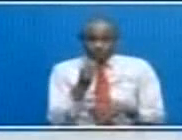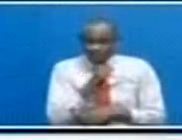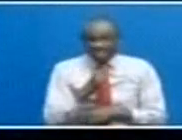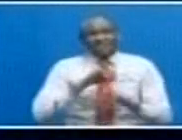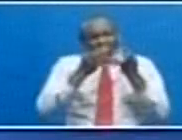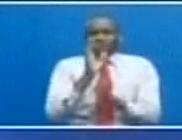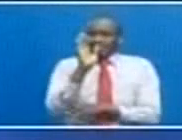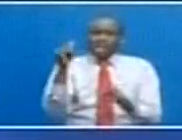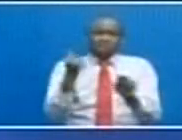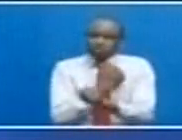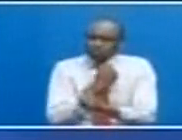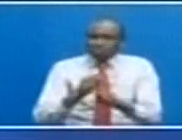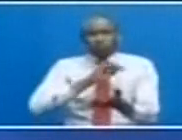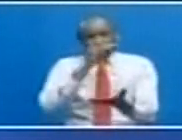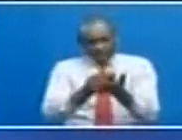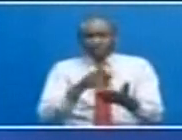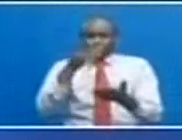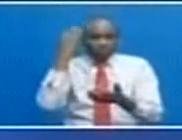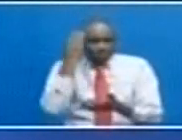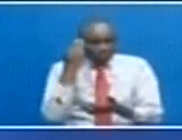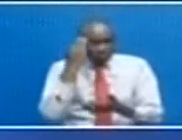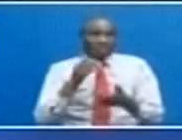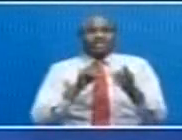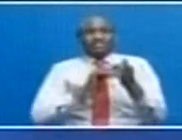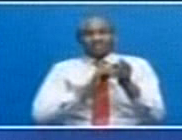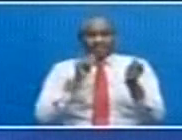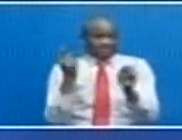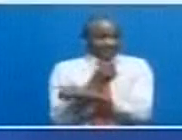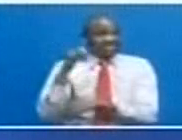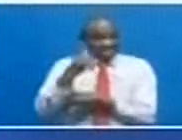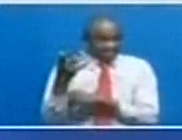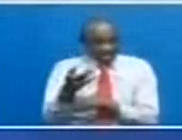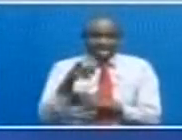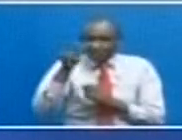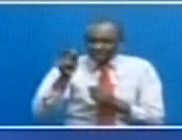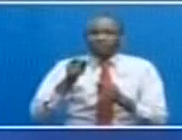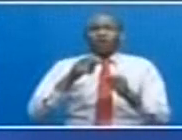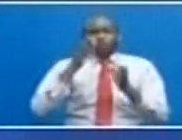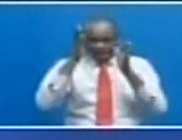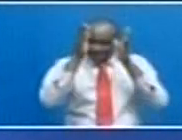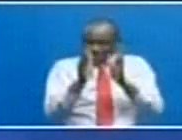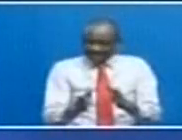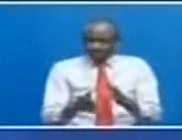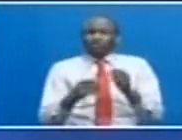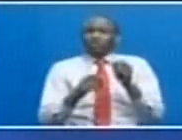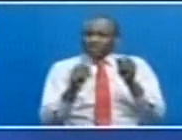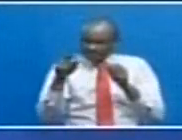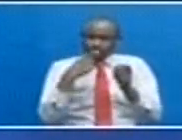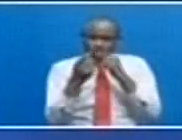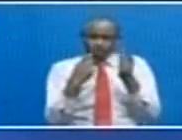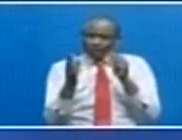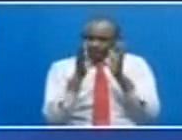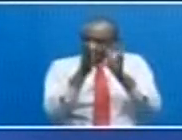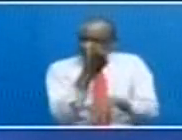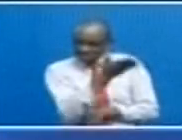family could not afford to fund his treatment overseas. Well, he wrote to a popular writer and blogger, Jackson Biko, together